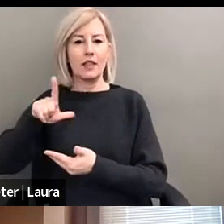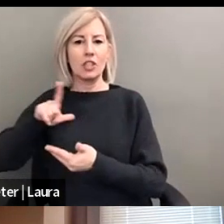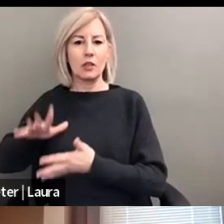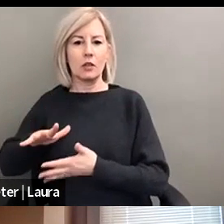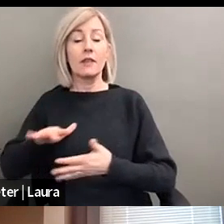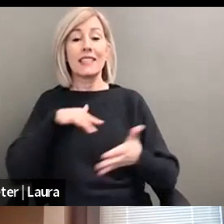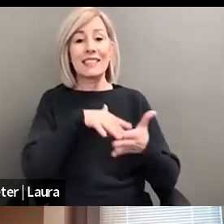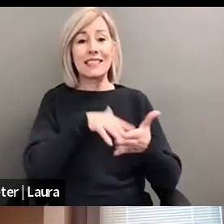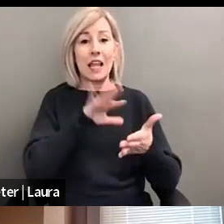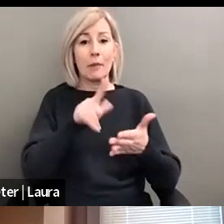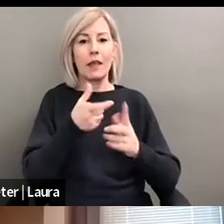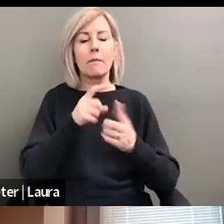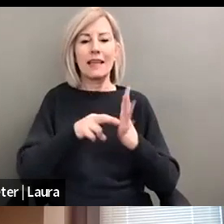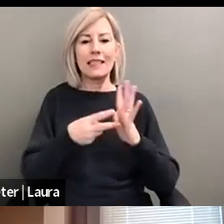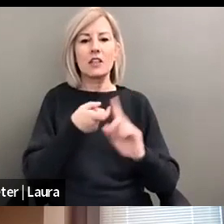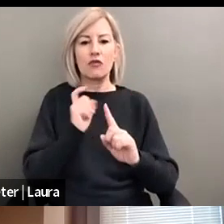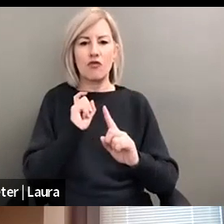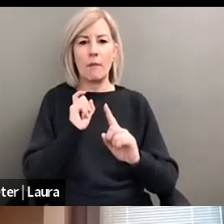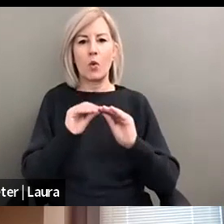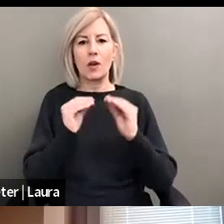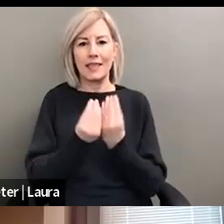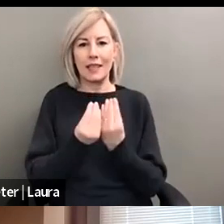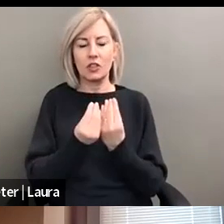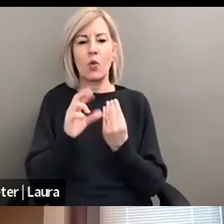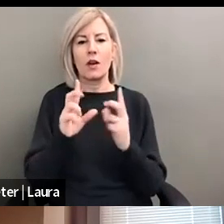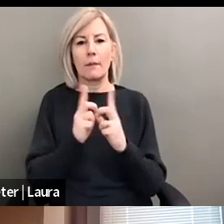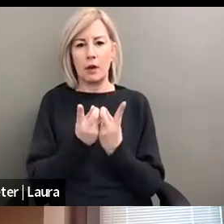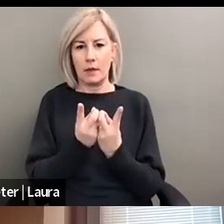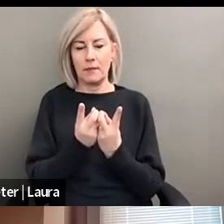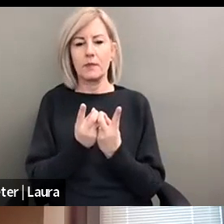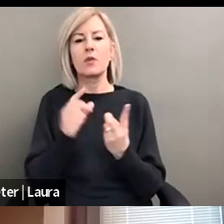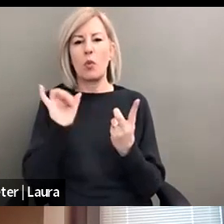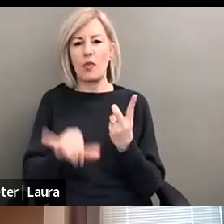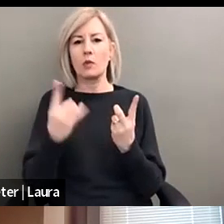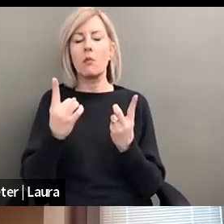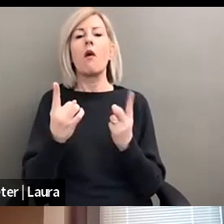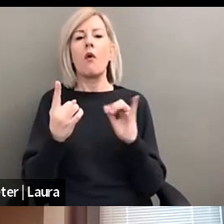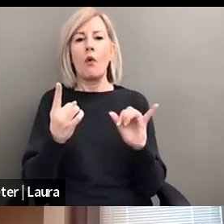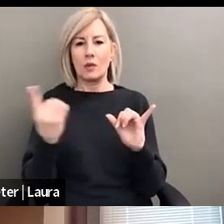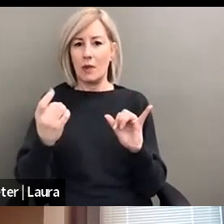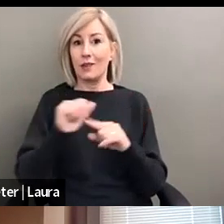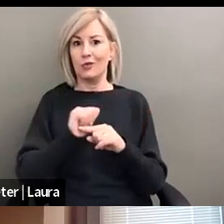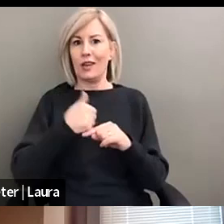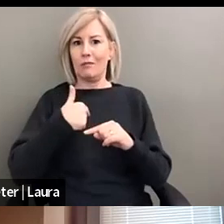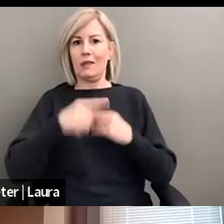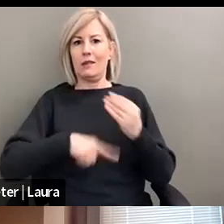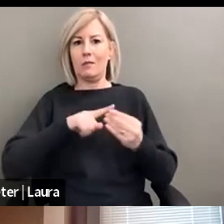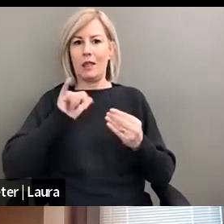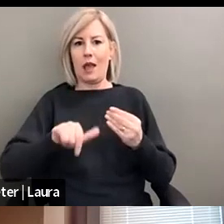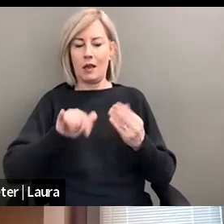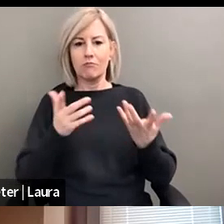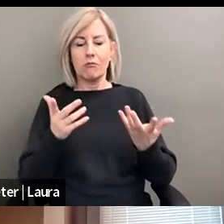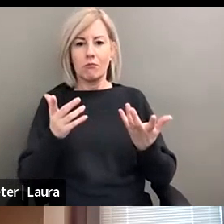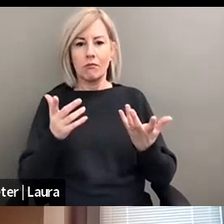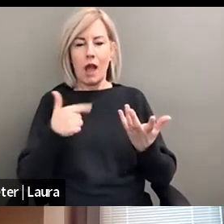study bill, it came out of an organization or a department. And so that was something somebody had to educate me on when I first got there. And believe it or not, I'd